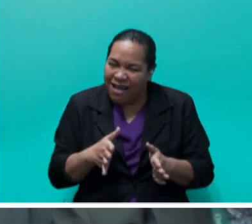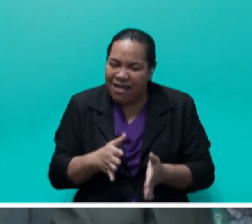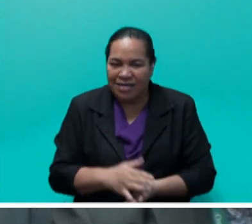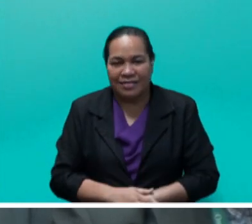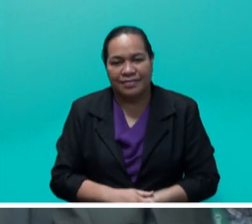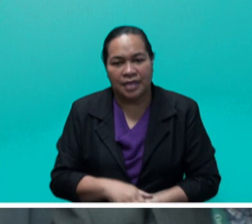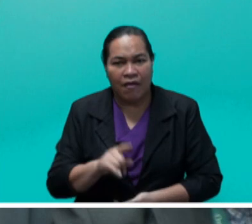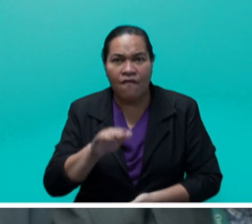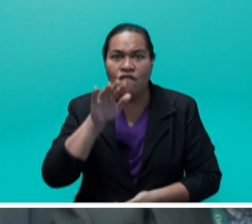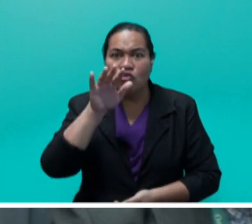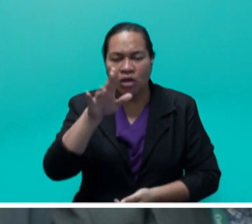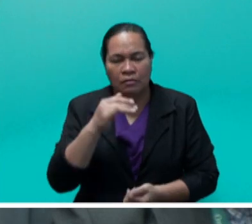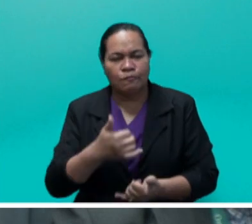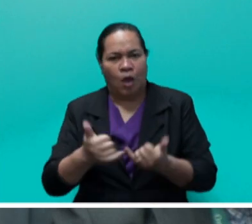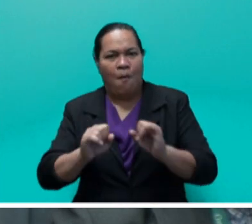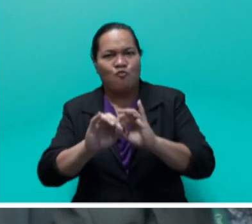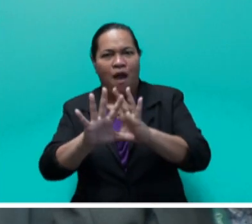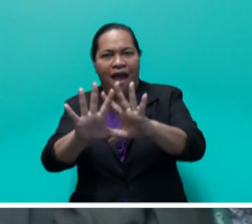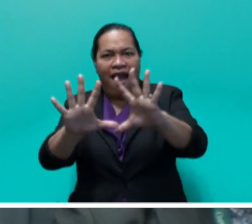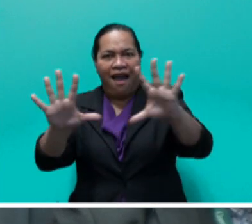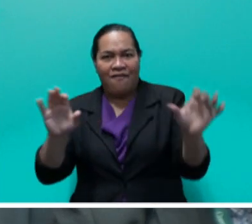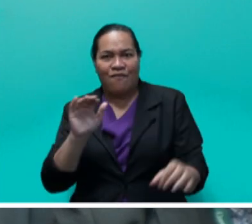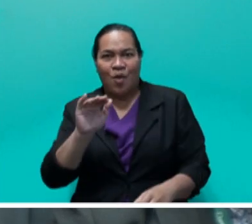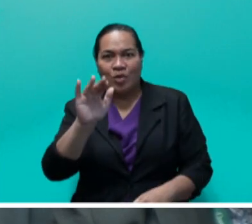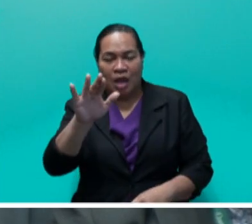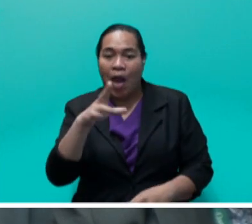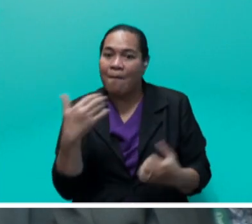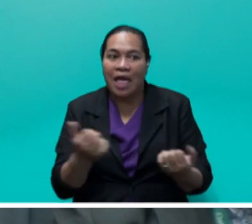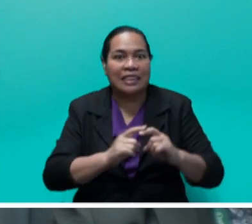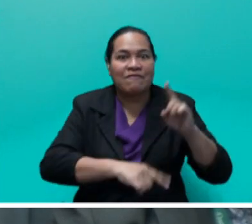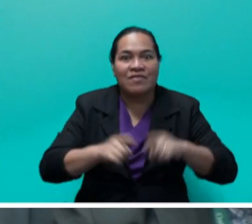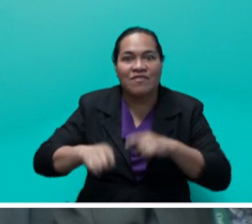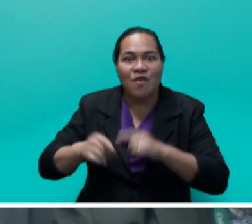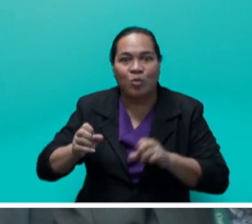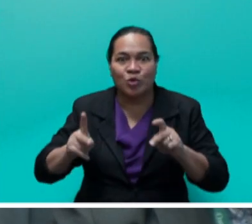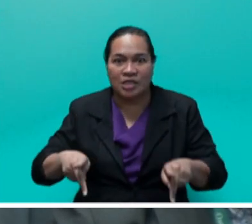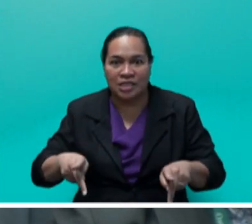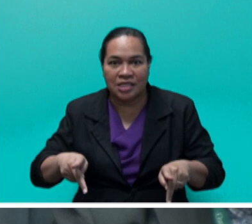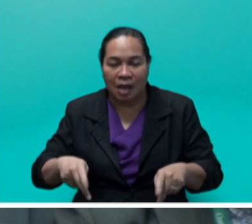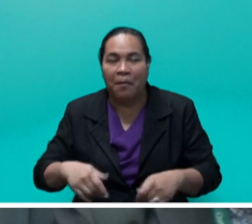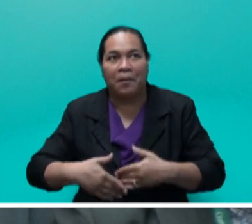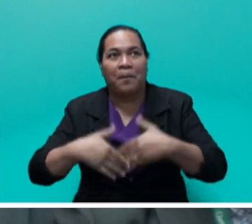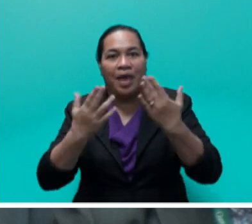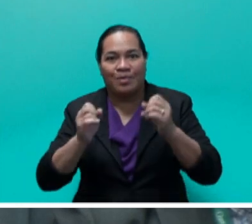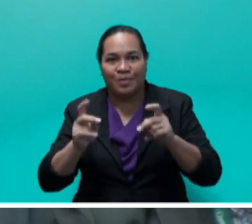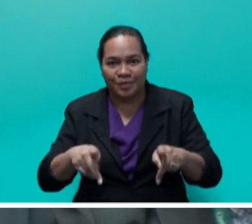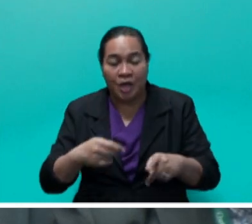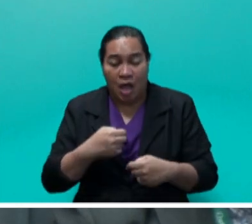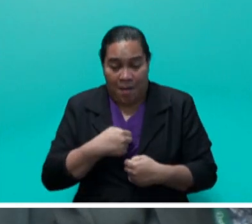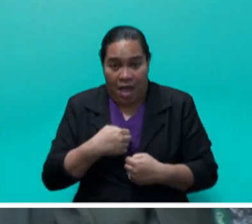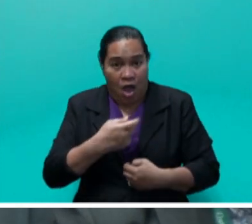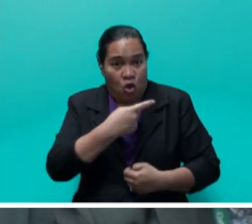The future looks extremely bright with lots of big possibilities. I am committed